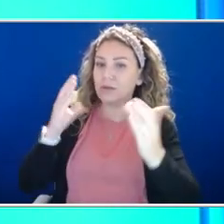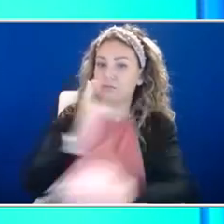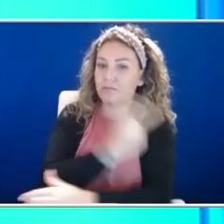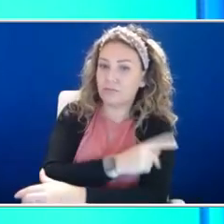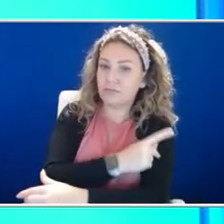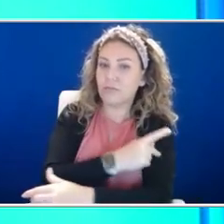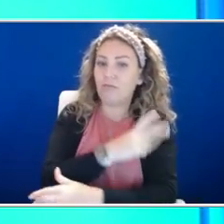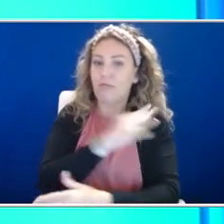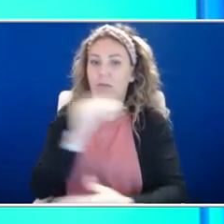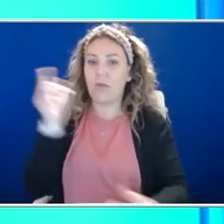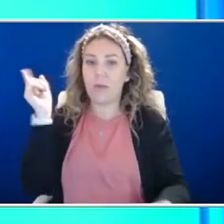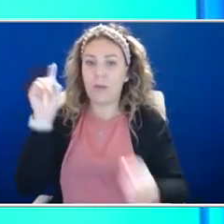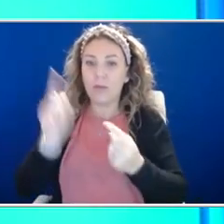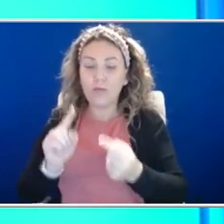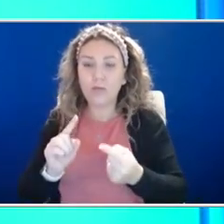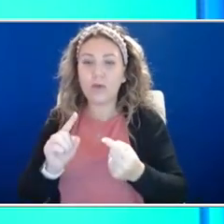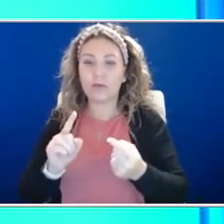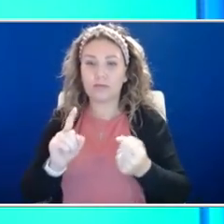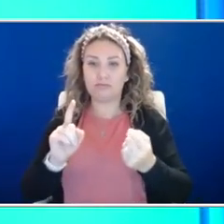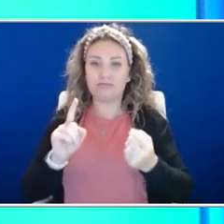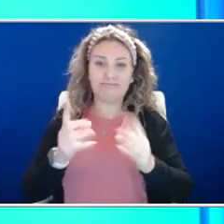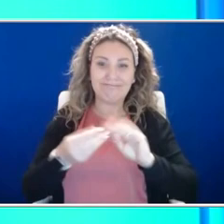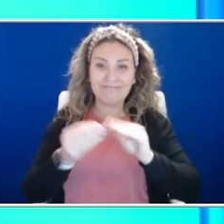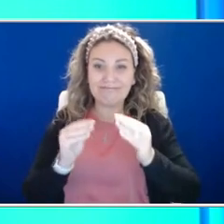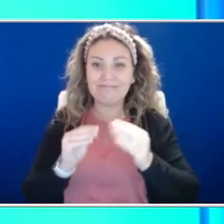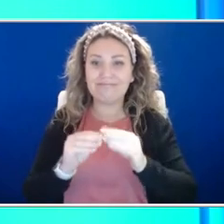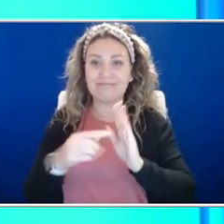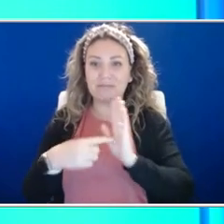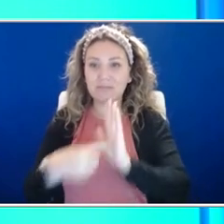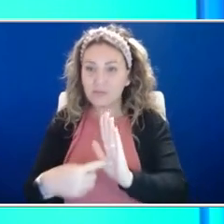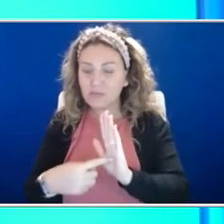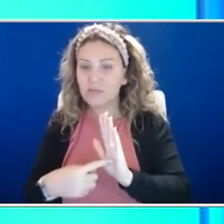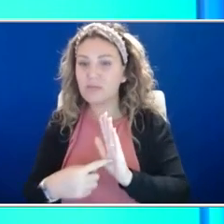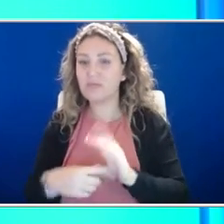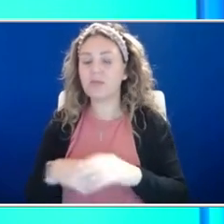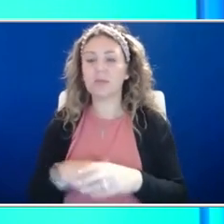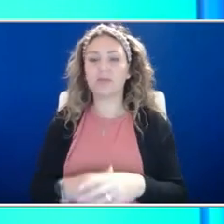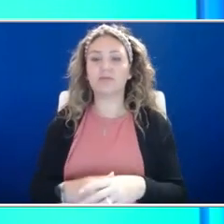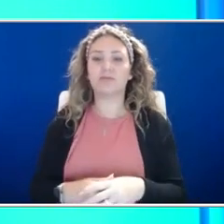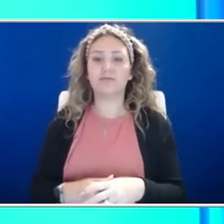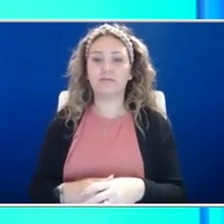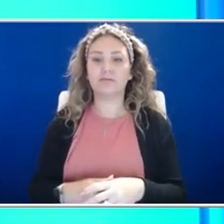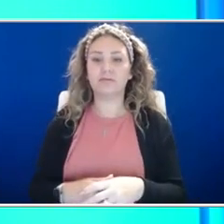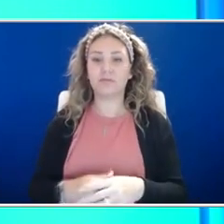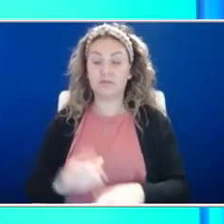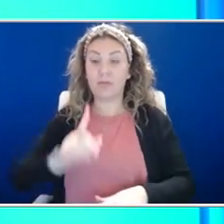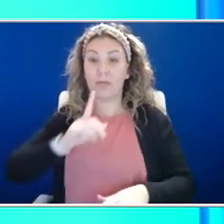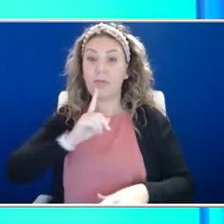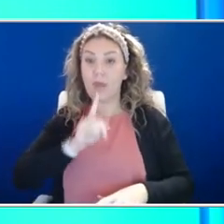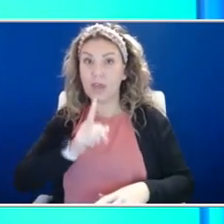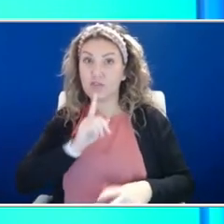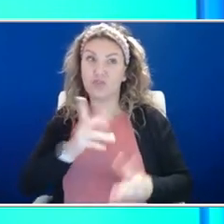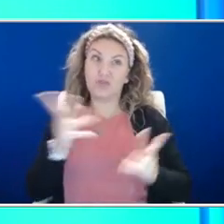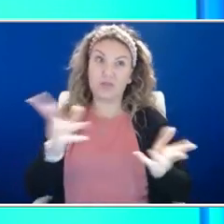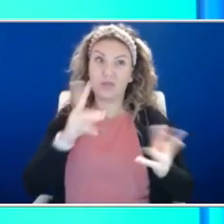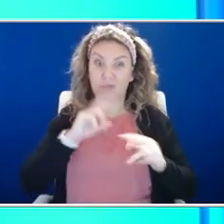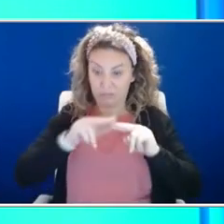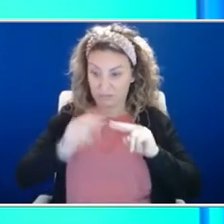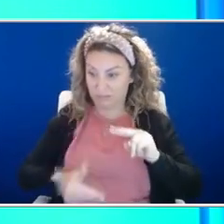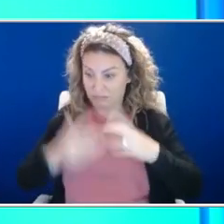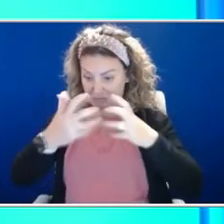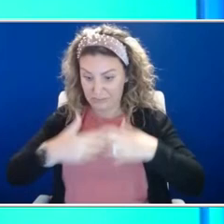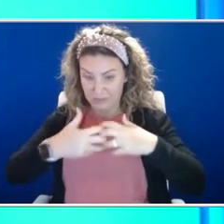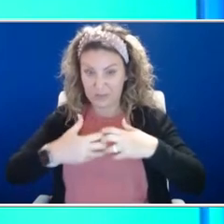reduces the number of samples you can feed into the model for training. So that will actually degrade the performance of machine learning because machine